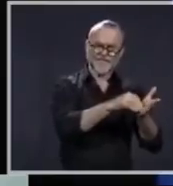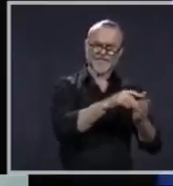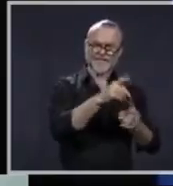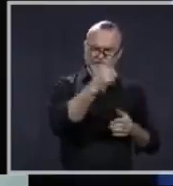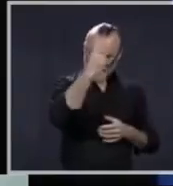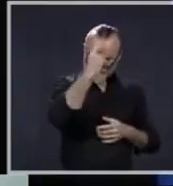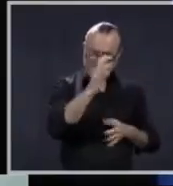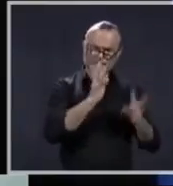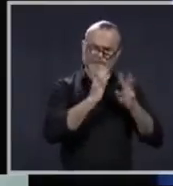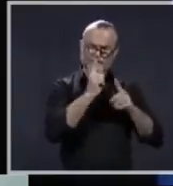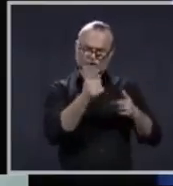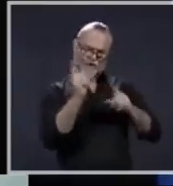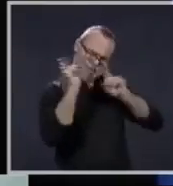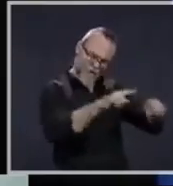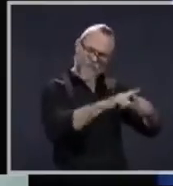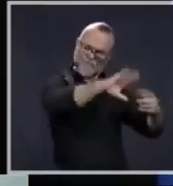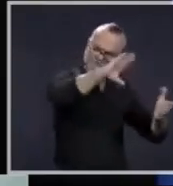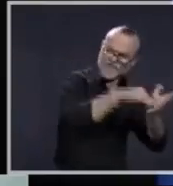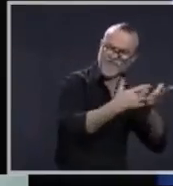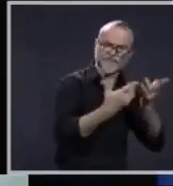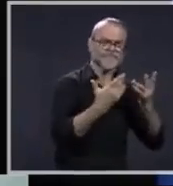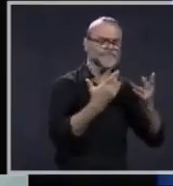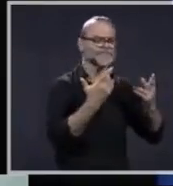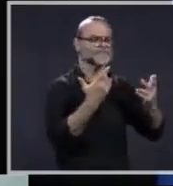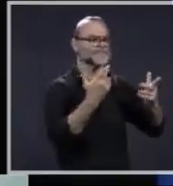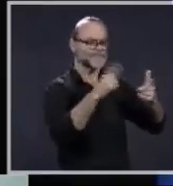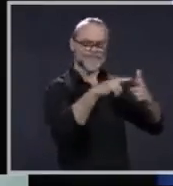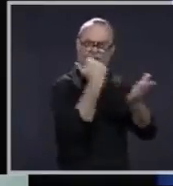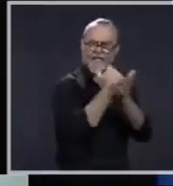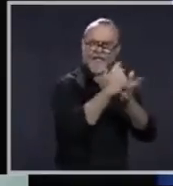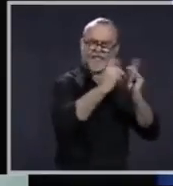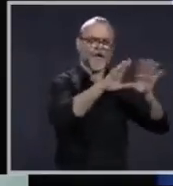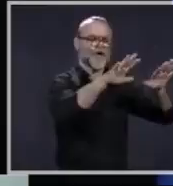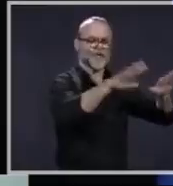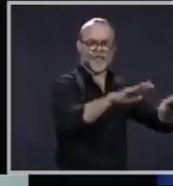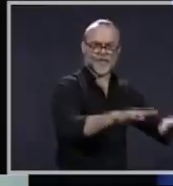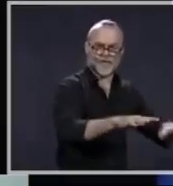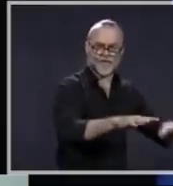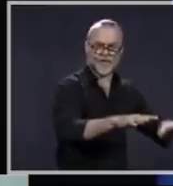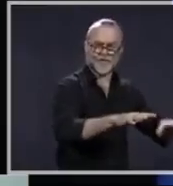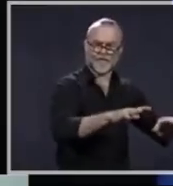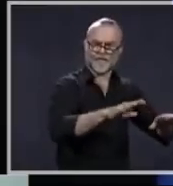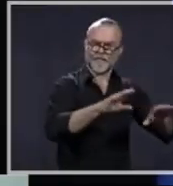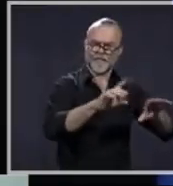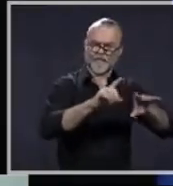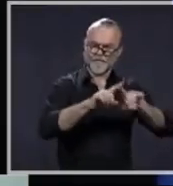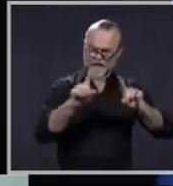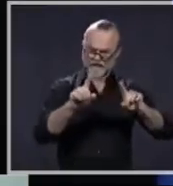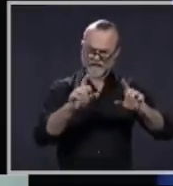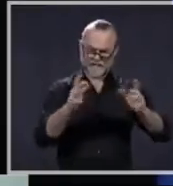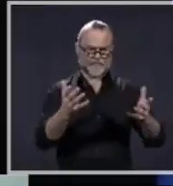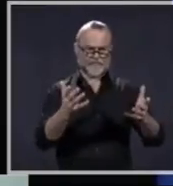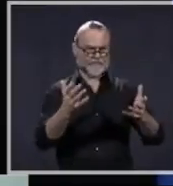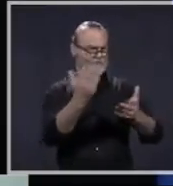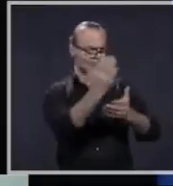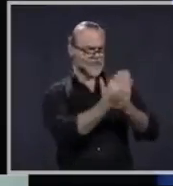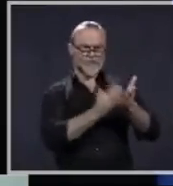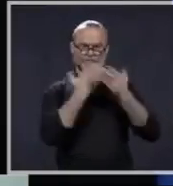that we respected the conditions of the World Health Organization,